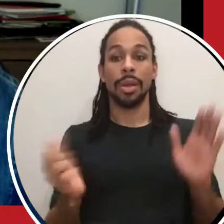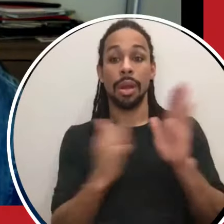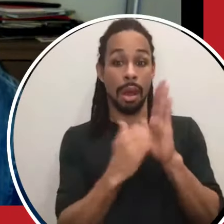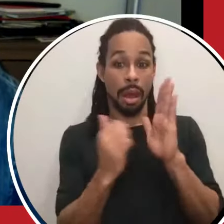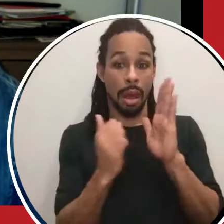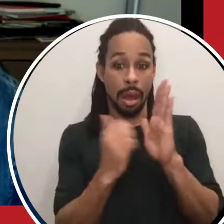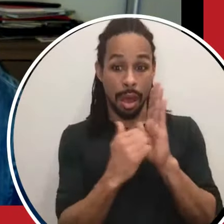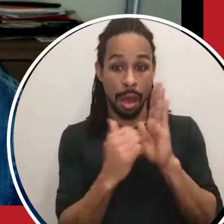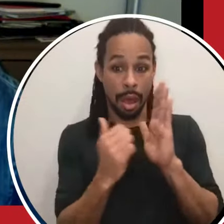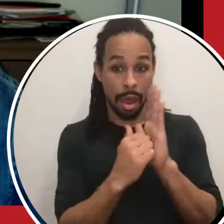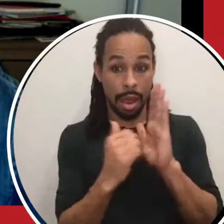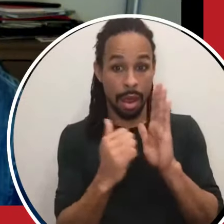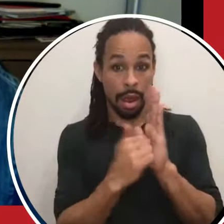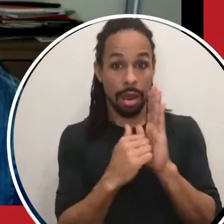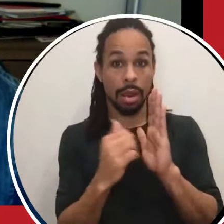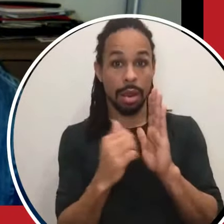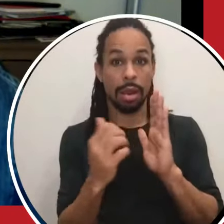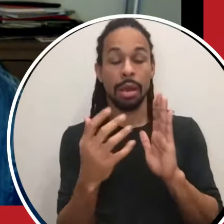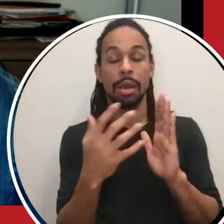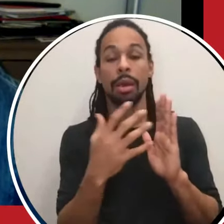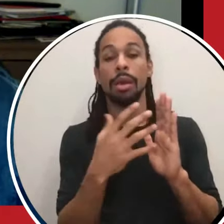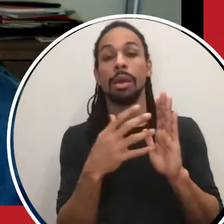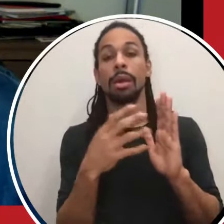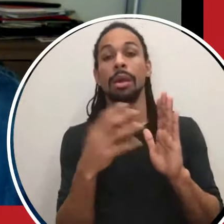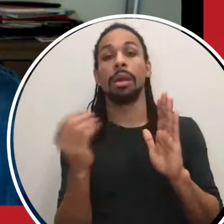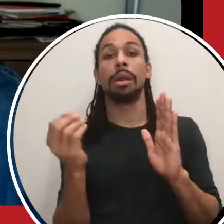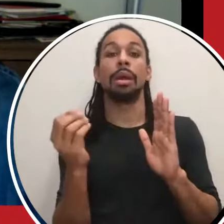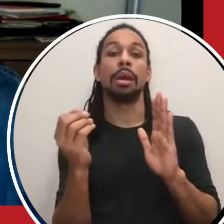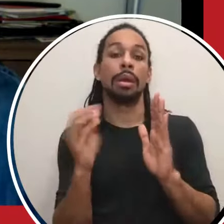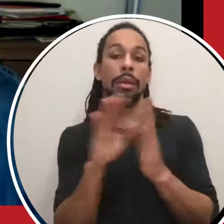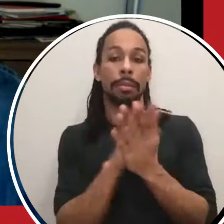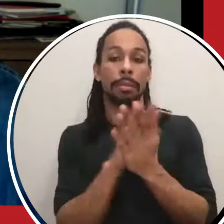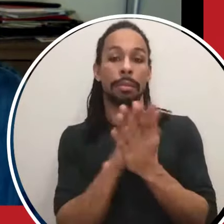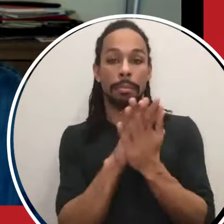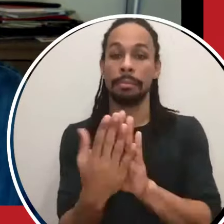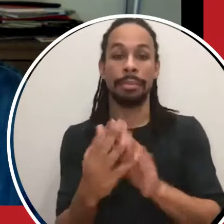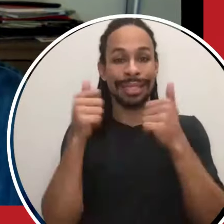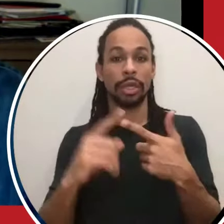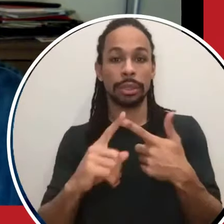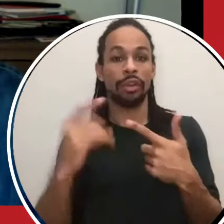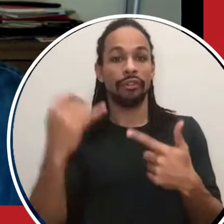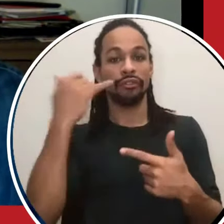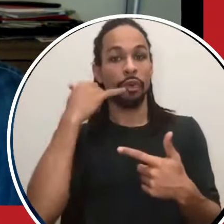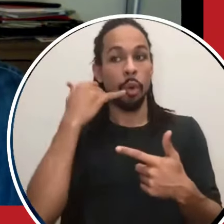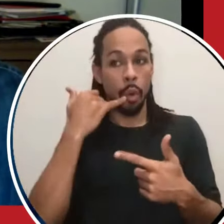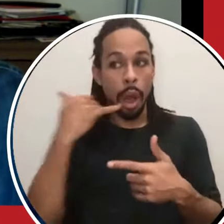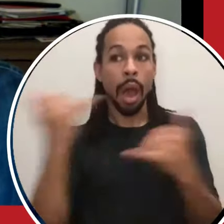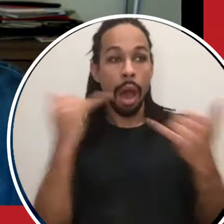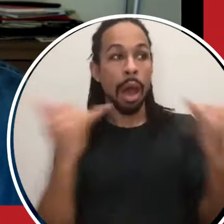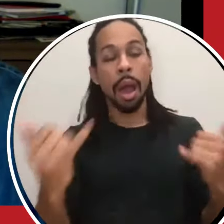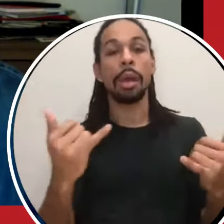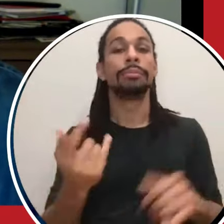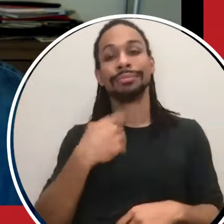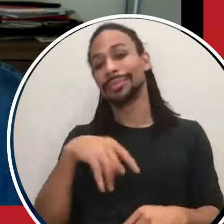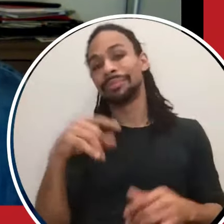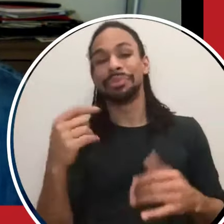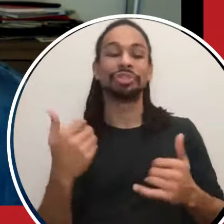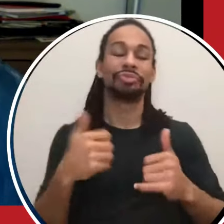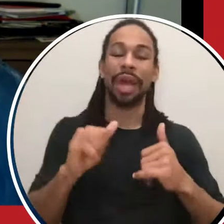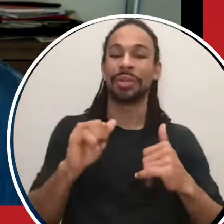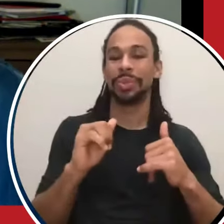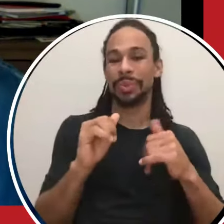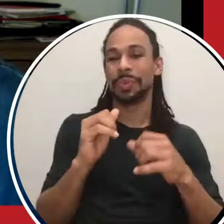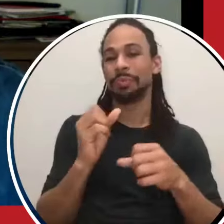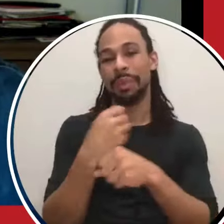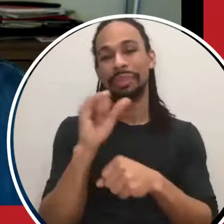text banking and phone banking. We did our best to make that text banking and phone banking a social experience in the same way that door knocking was, you know,